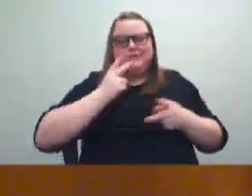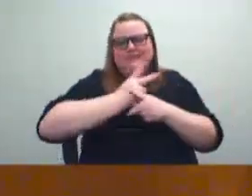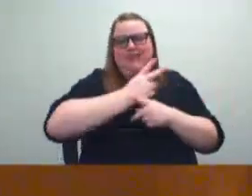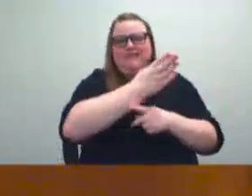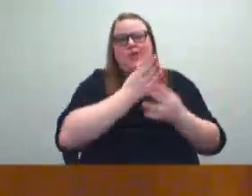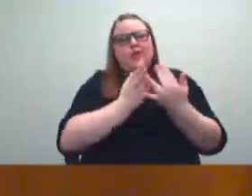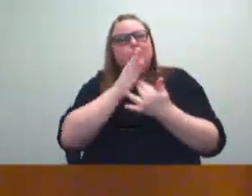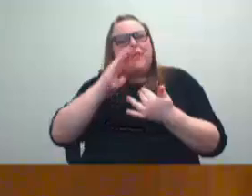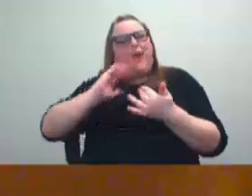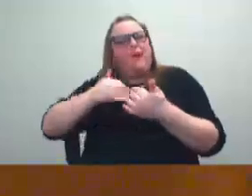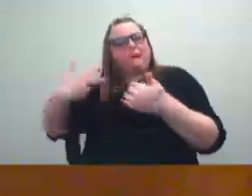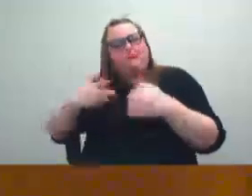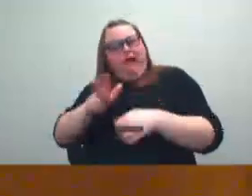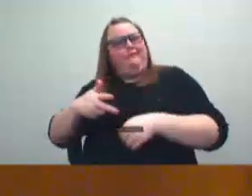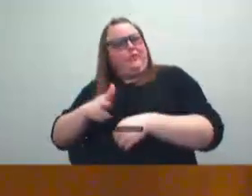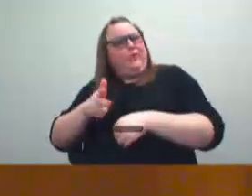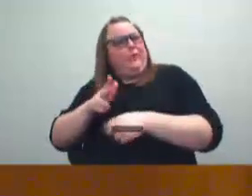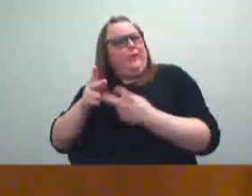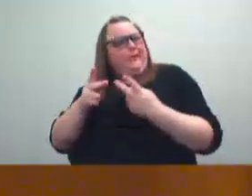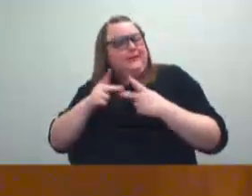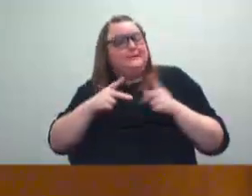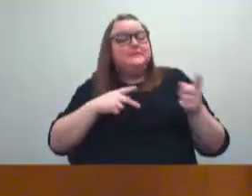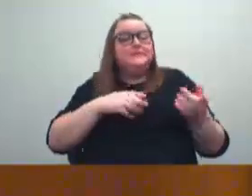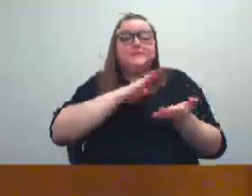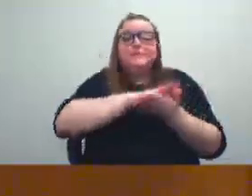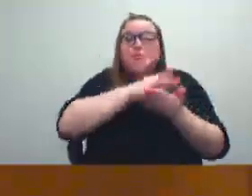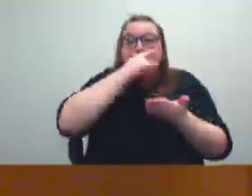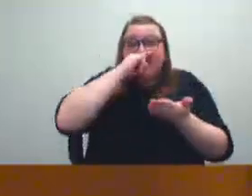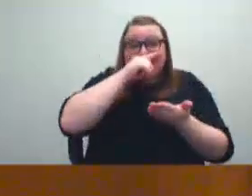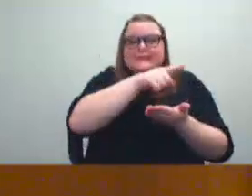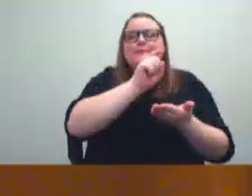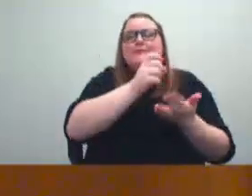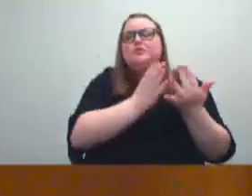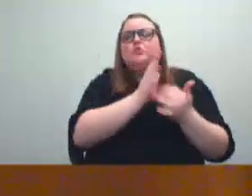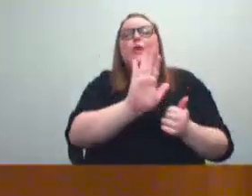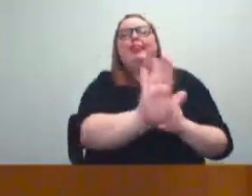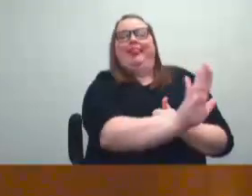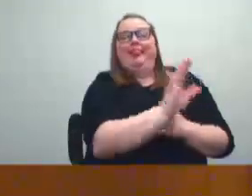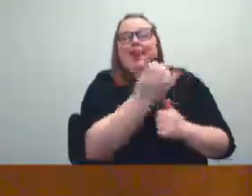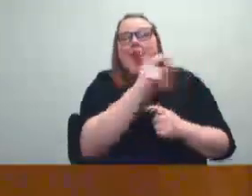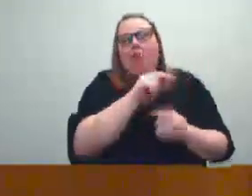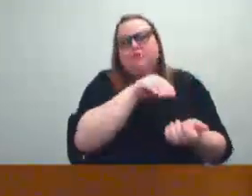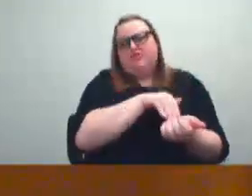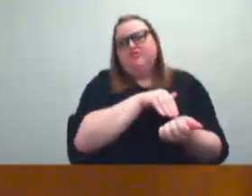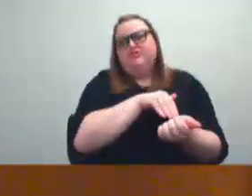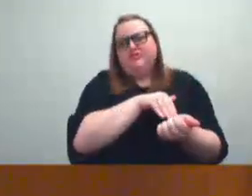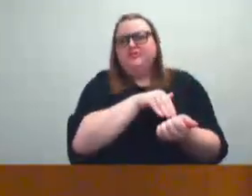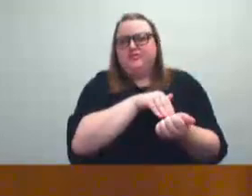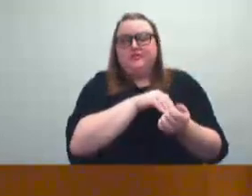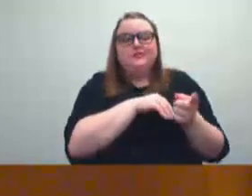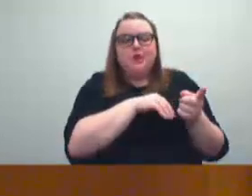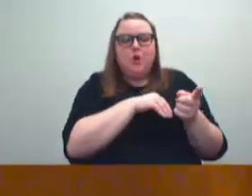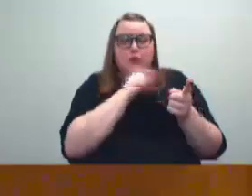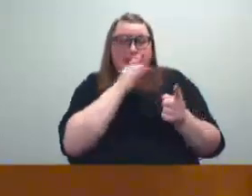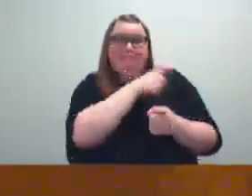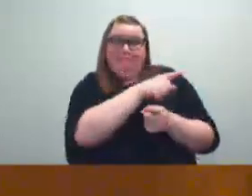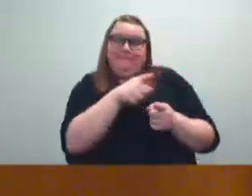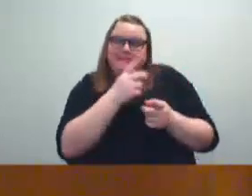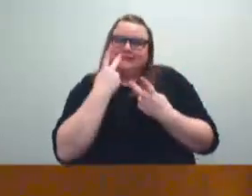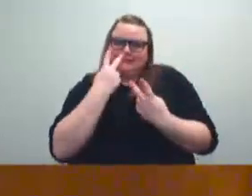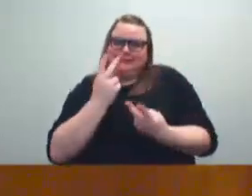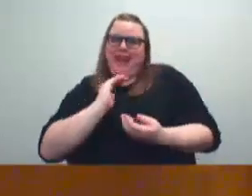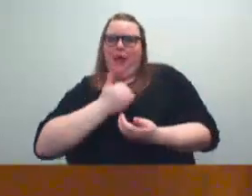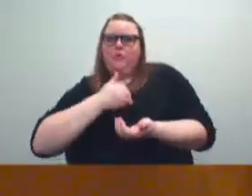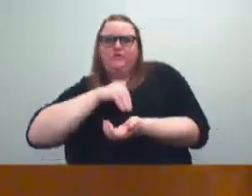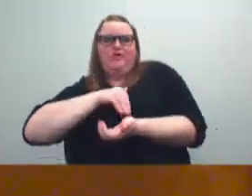The school kids are going through their healthcare provider, so Renown would certainly be involved with that if they were a Renown